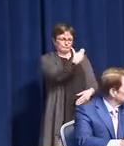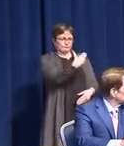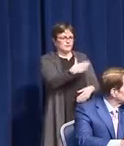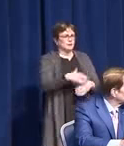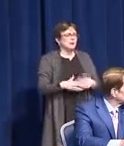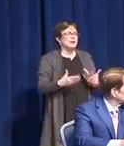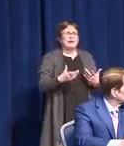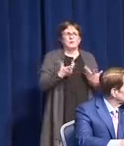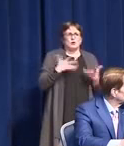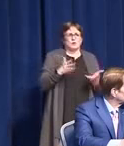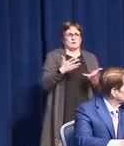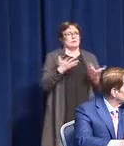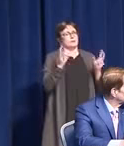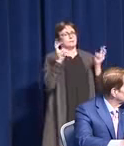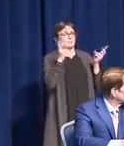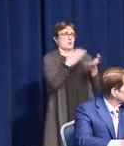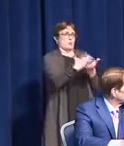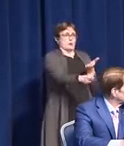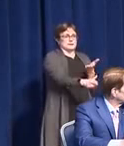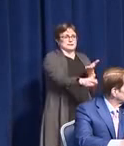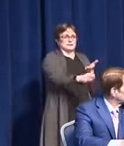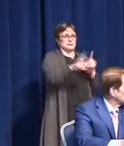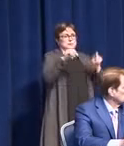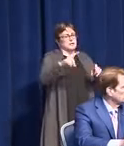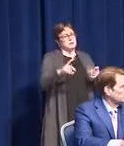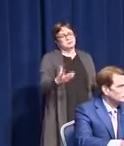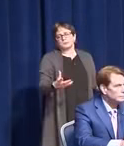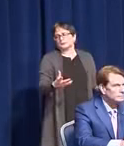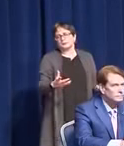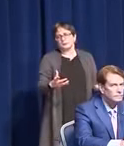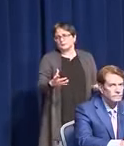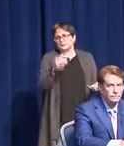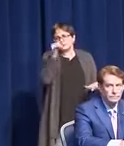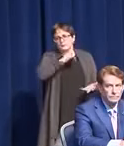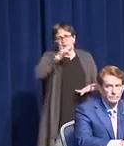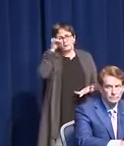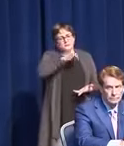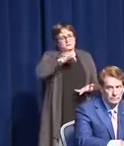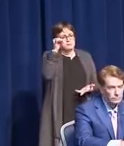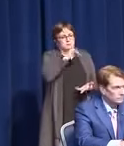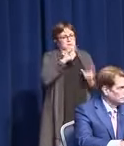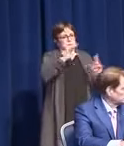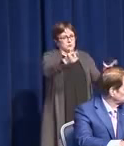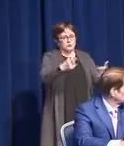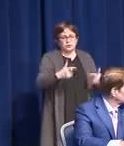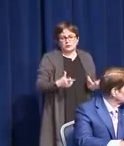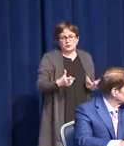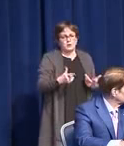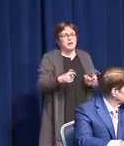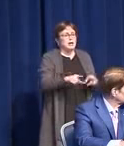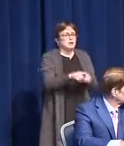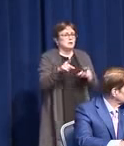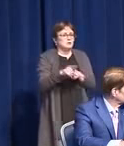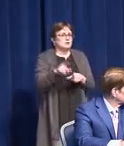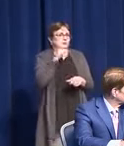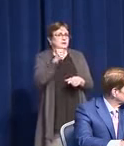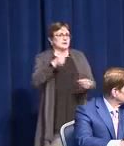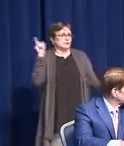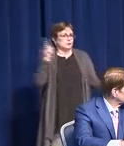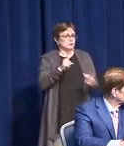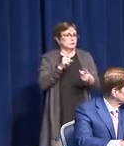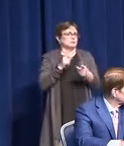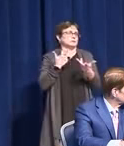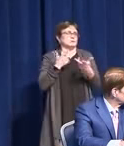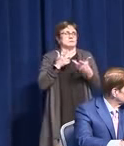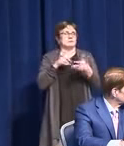waste a testing kit on somebody who's just worried is not going to benefit us, nor is it going to help us with traffic. It is a concern. We do